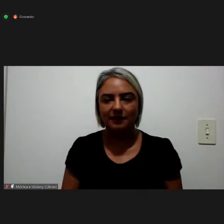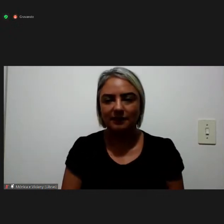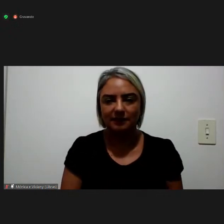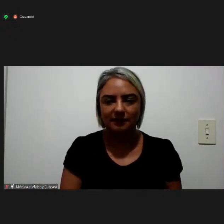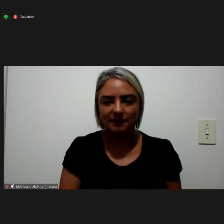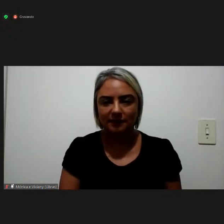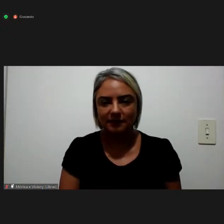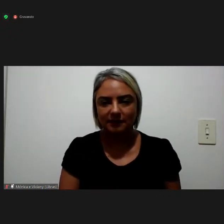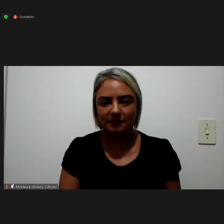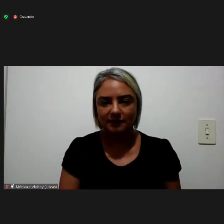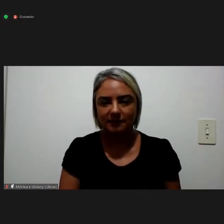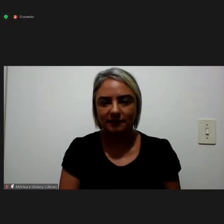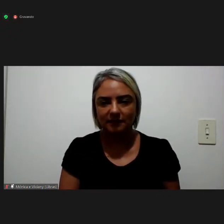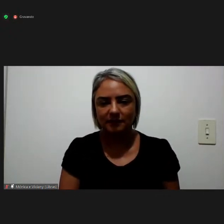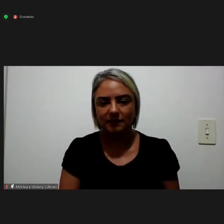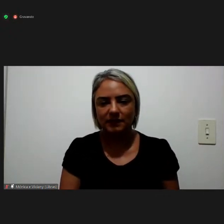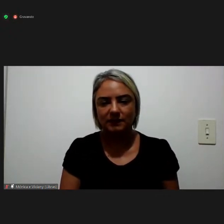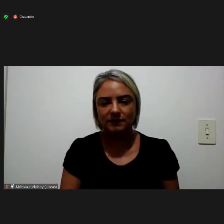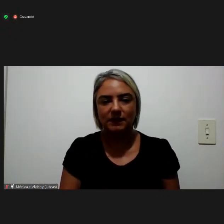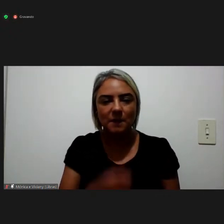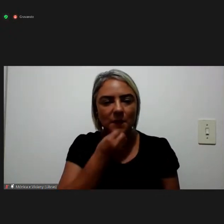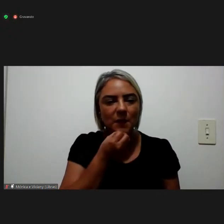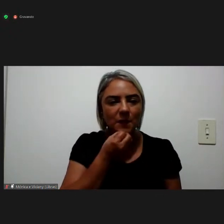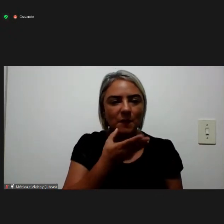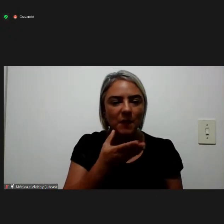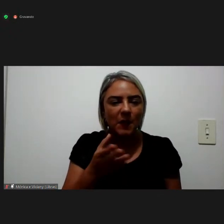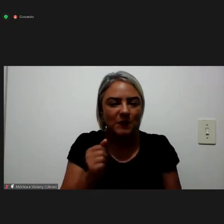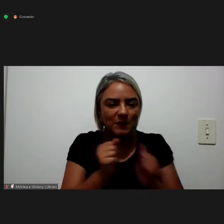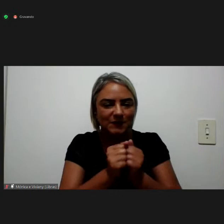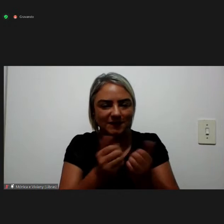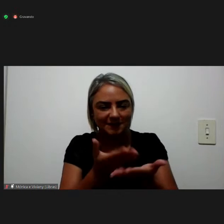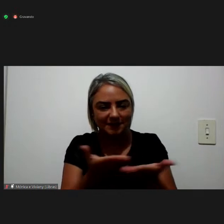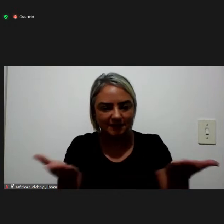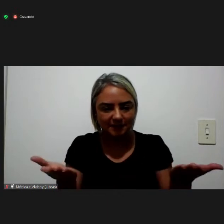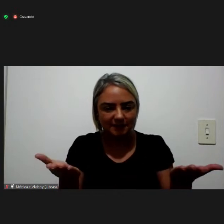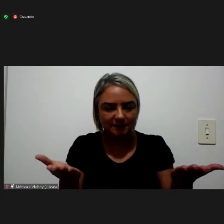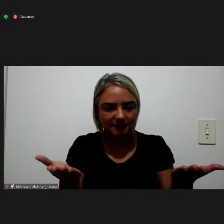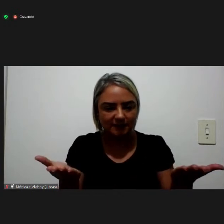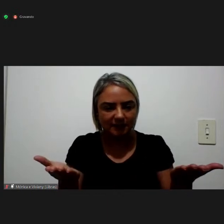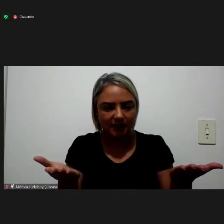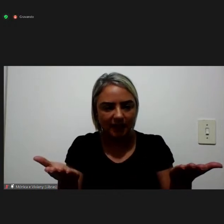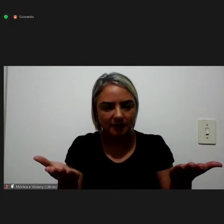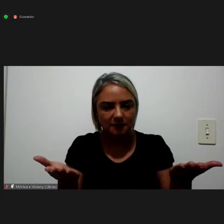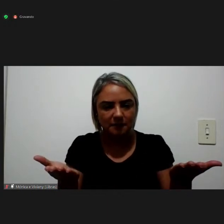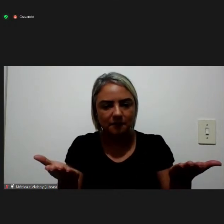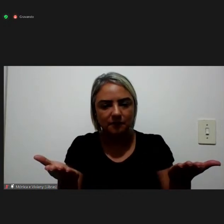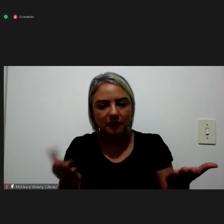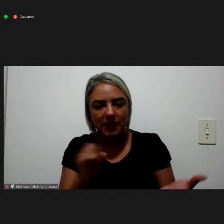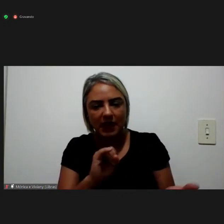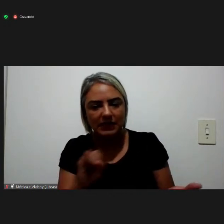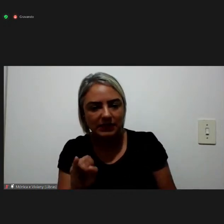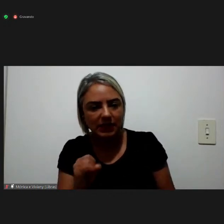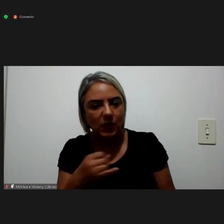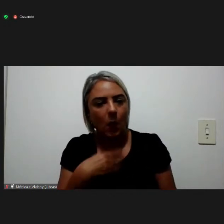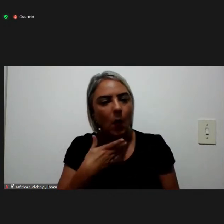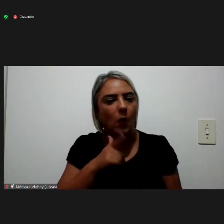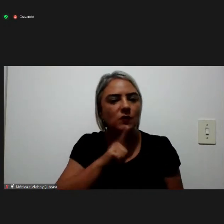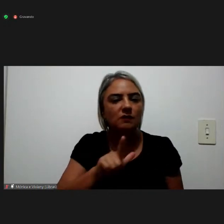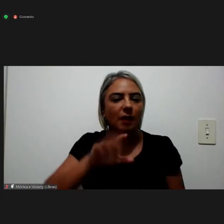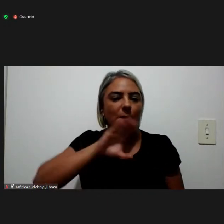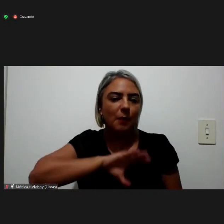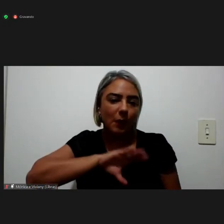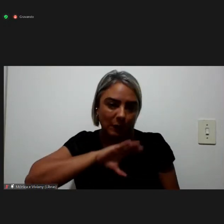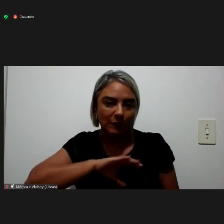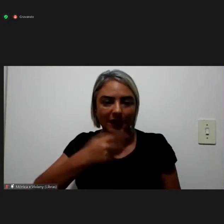me to be here. I'm very sorry that I'm not able to talk in Portuguese to you. I've been able